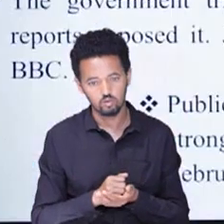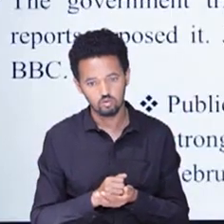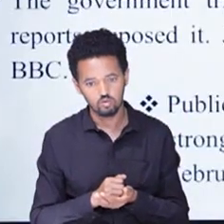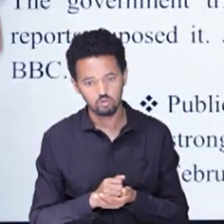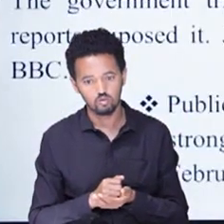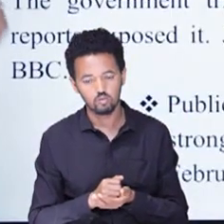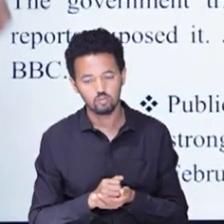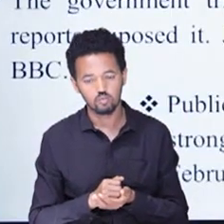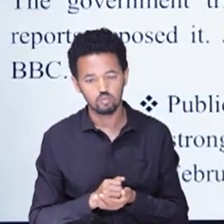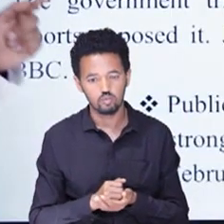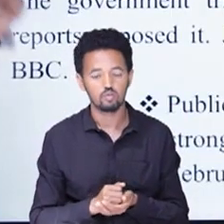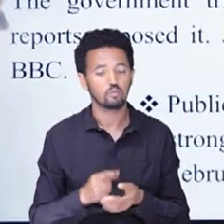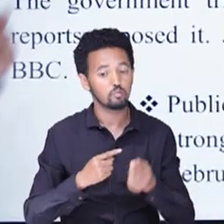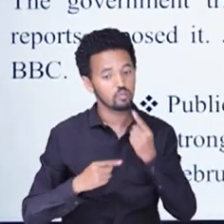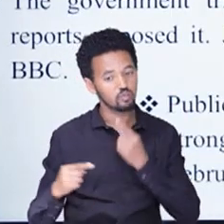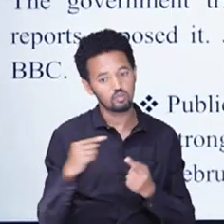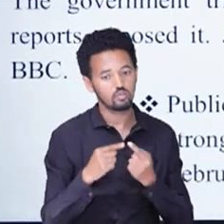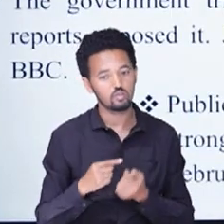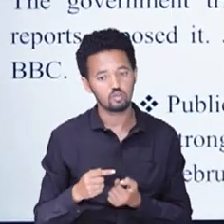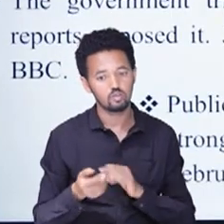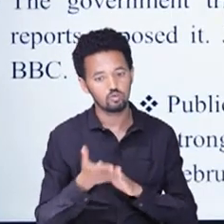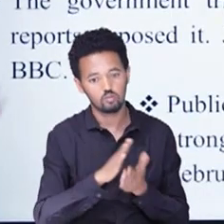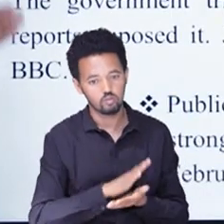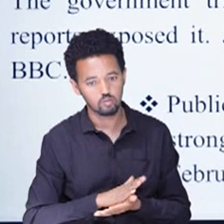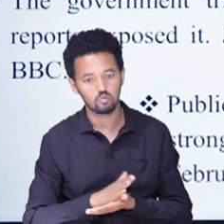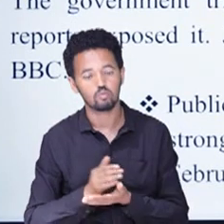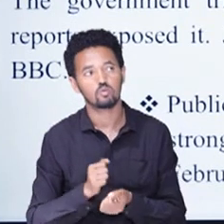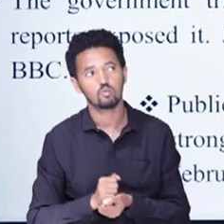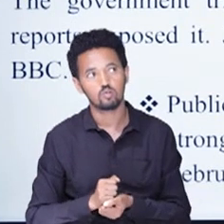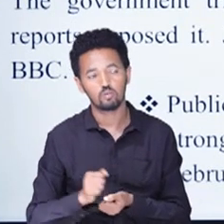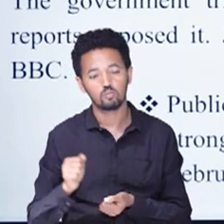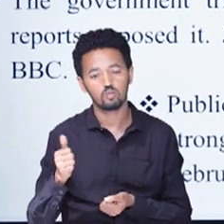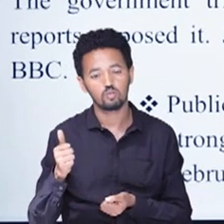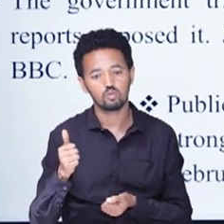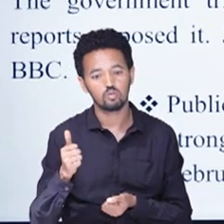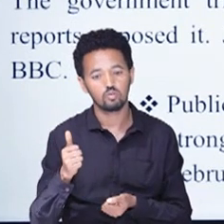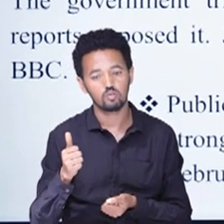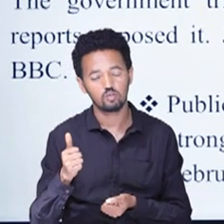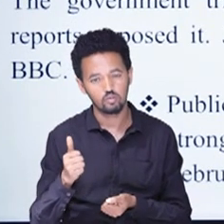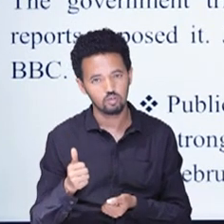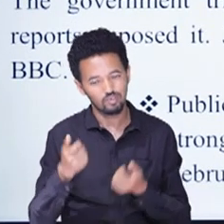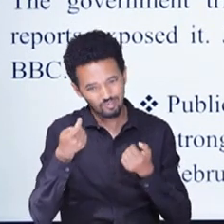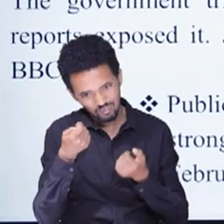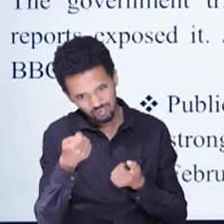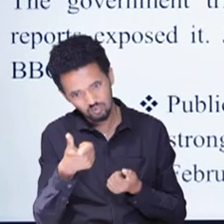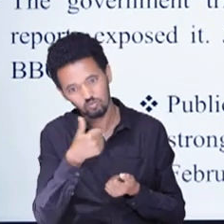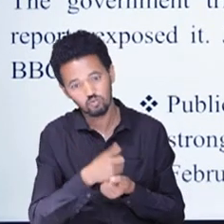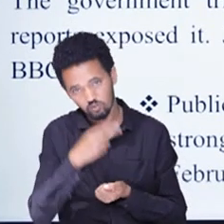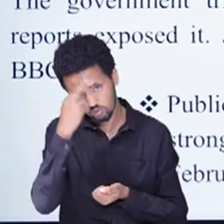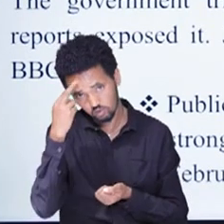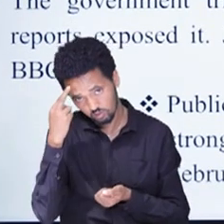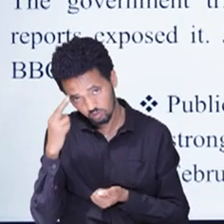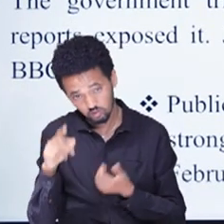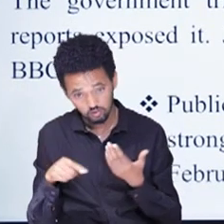1970s, the economic, political, and social problems of the country were still awaiting solution. The immediate cause